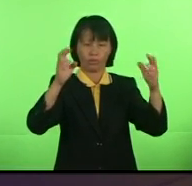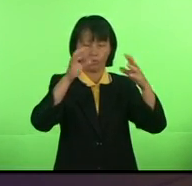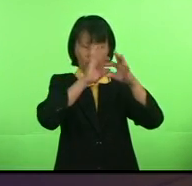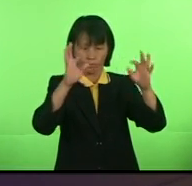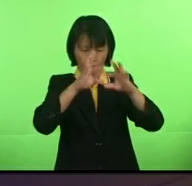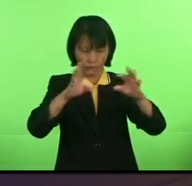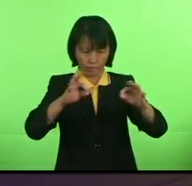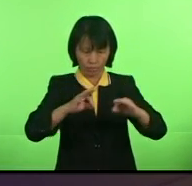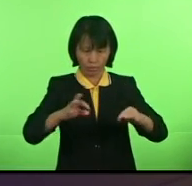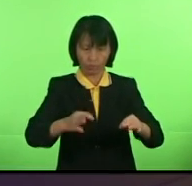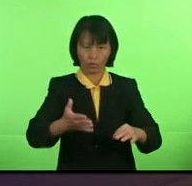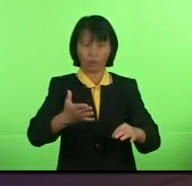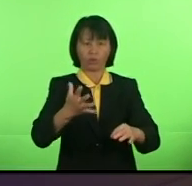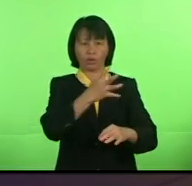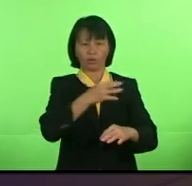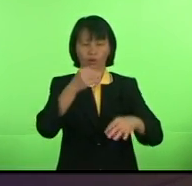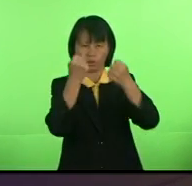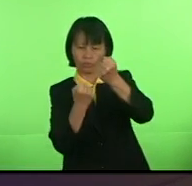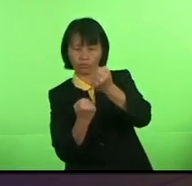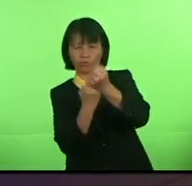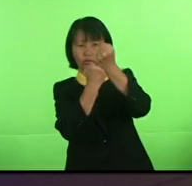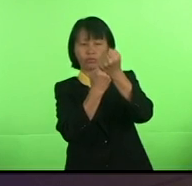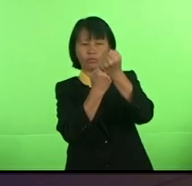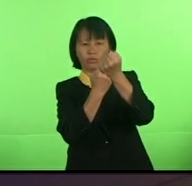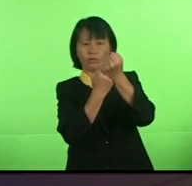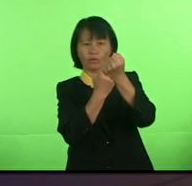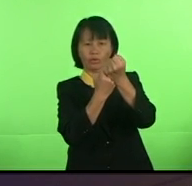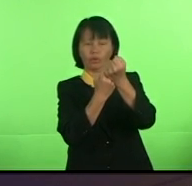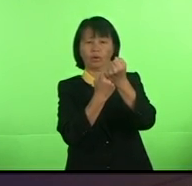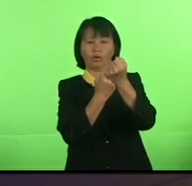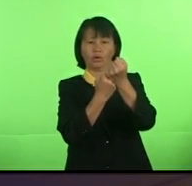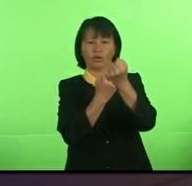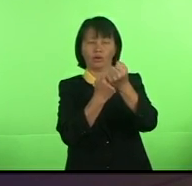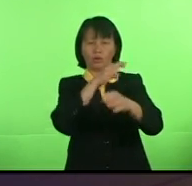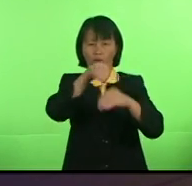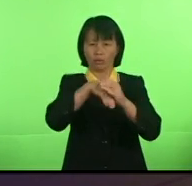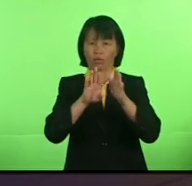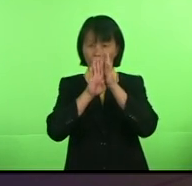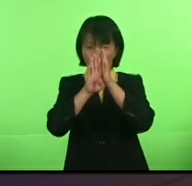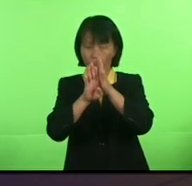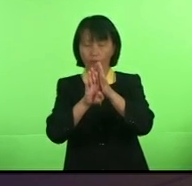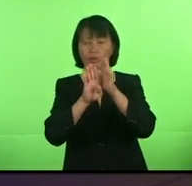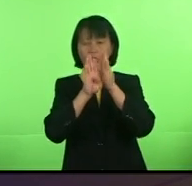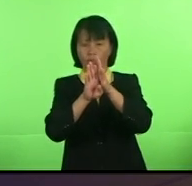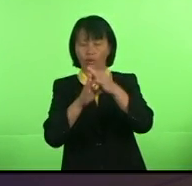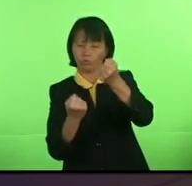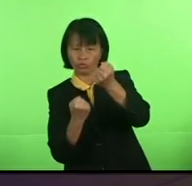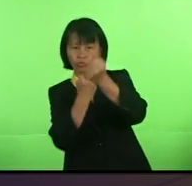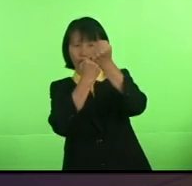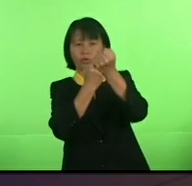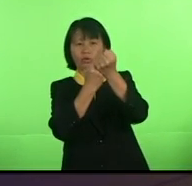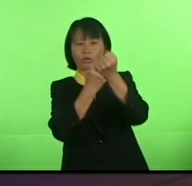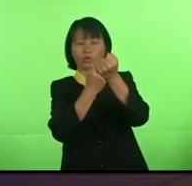about, while the supporting sentences comprise evidence to support or to